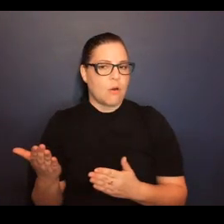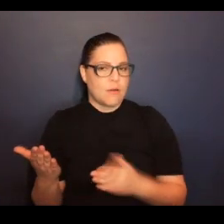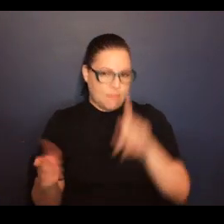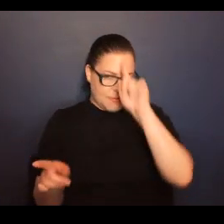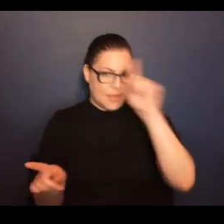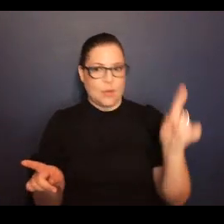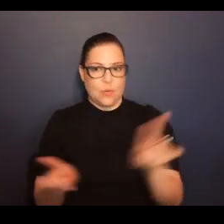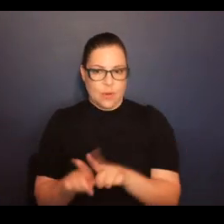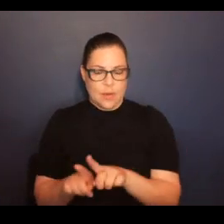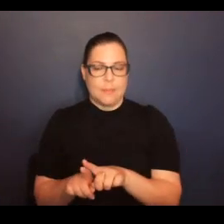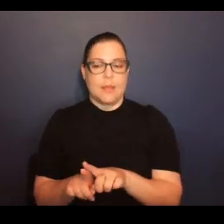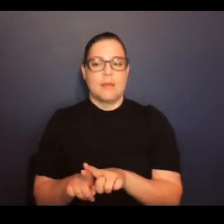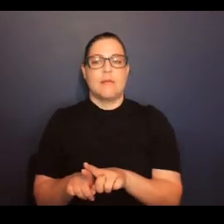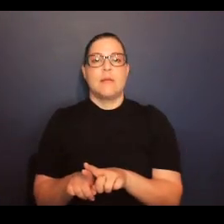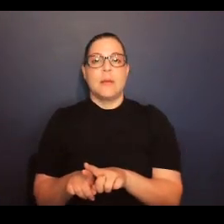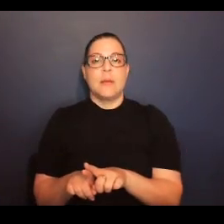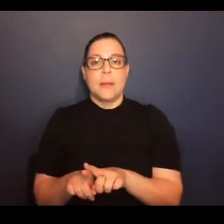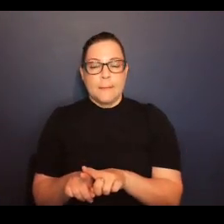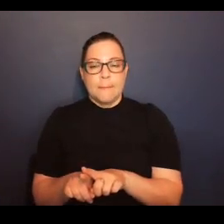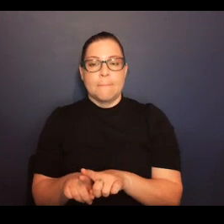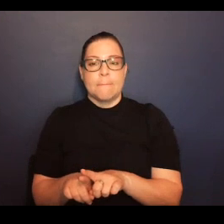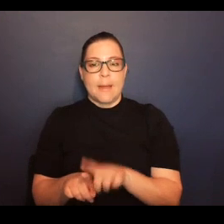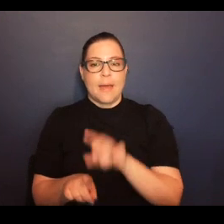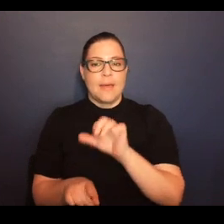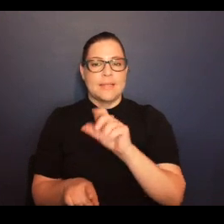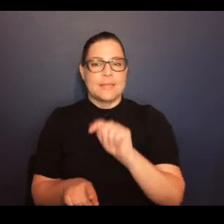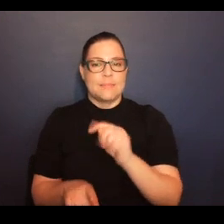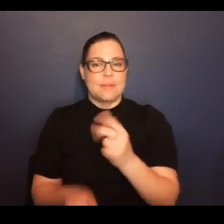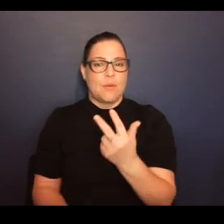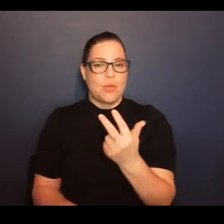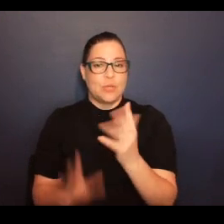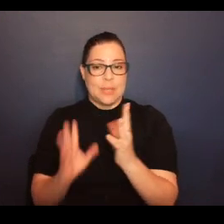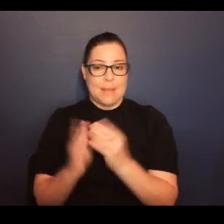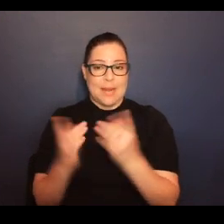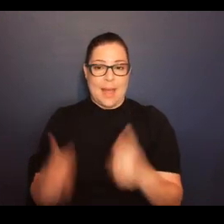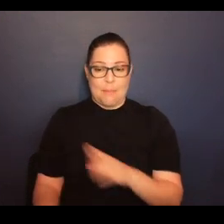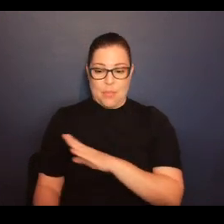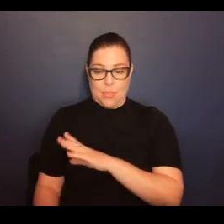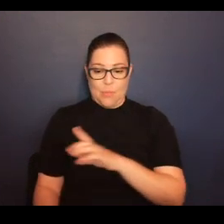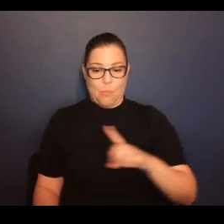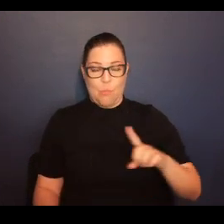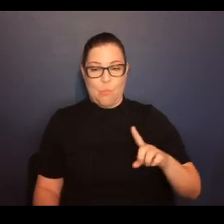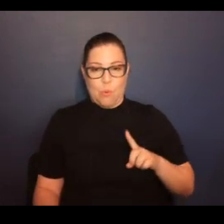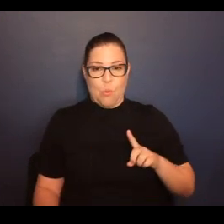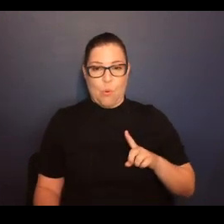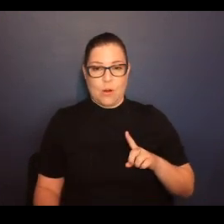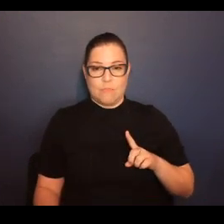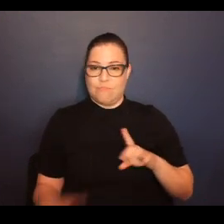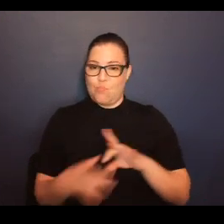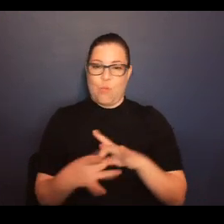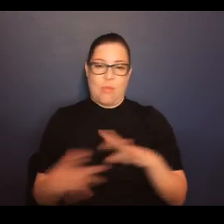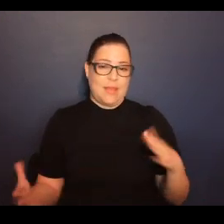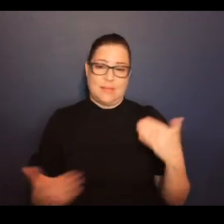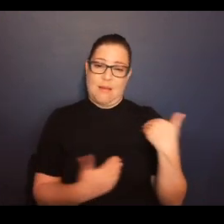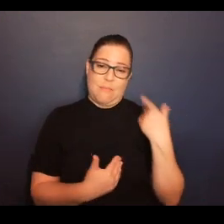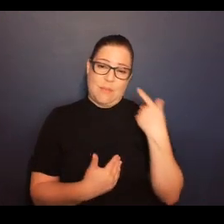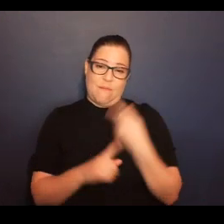agreement, at the September 13th meeting, the board released the obligation for the